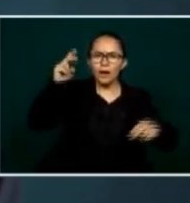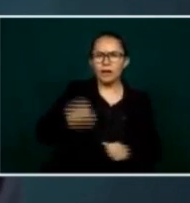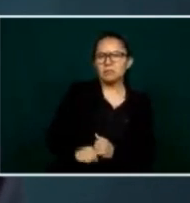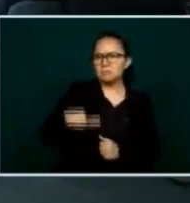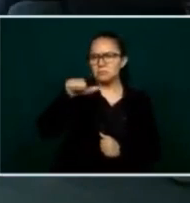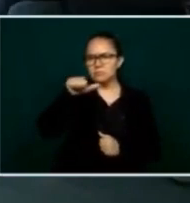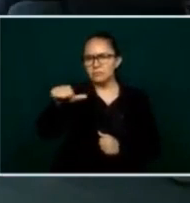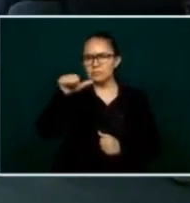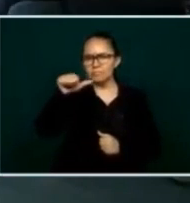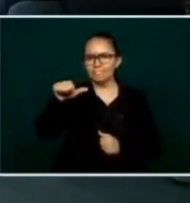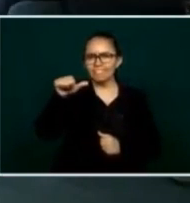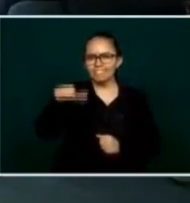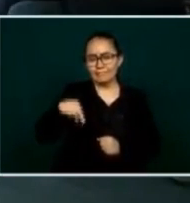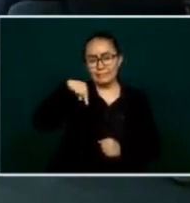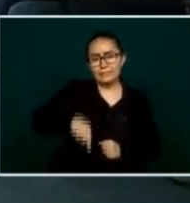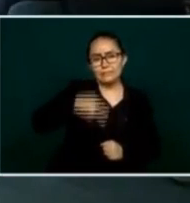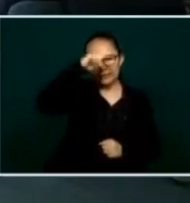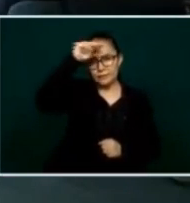to Nayarit.